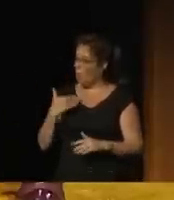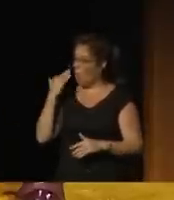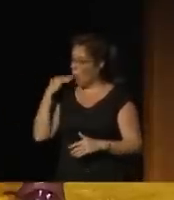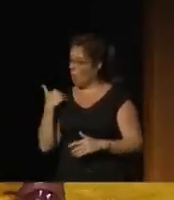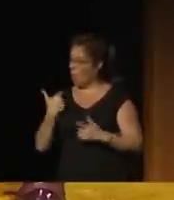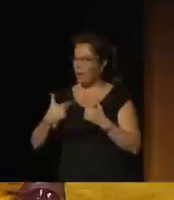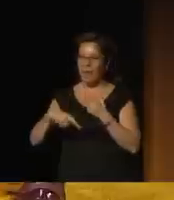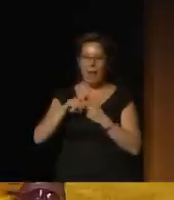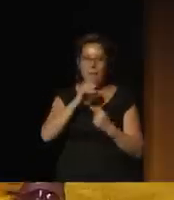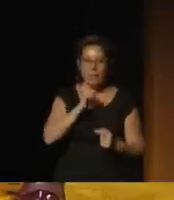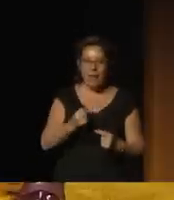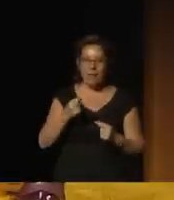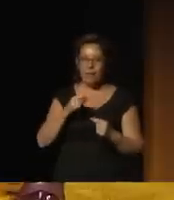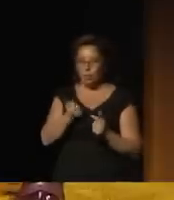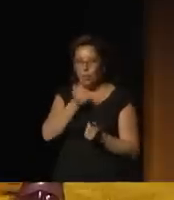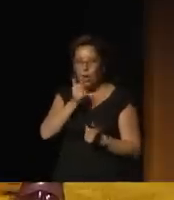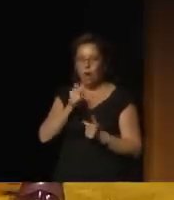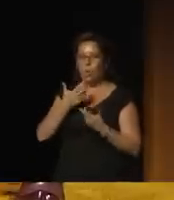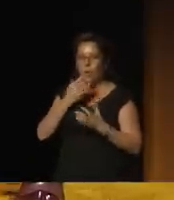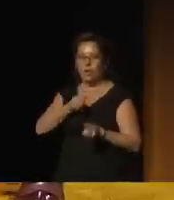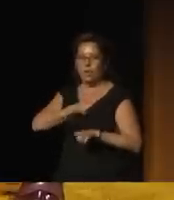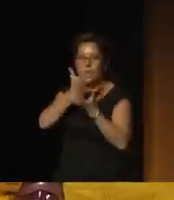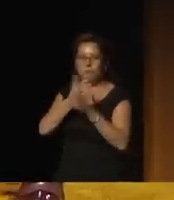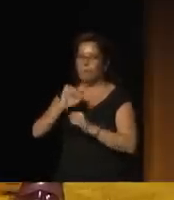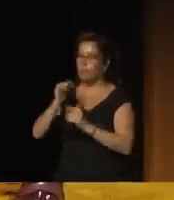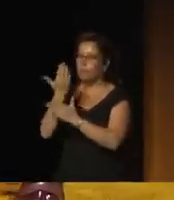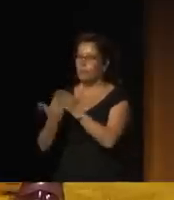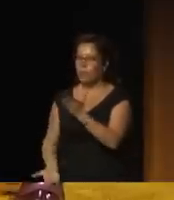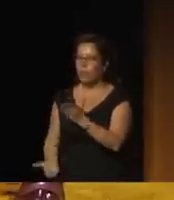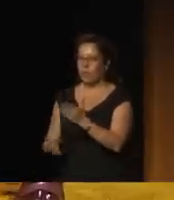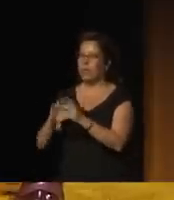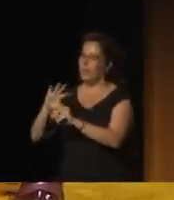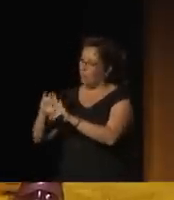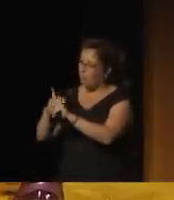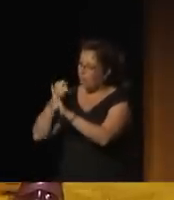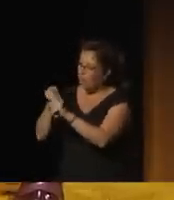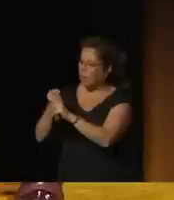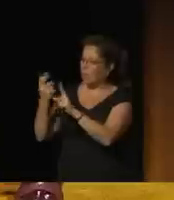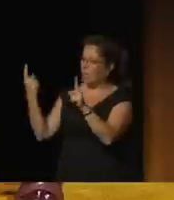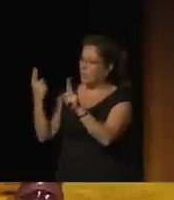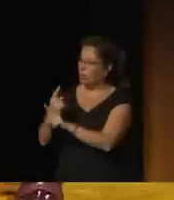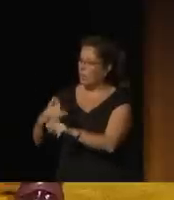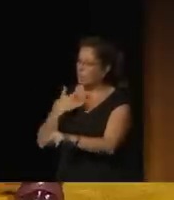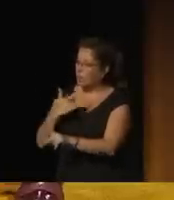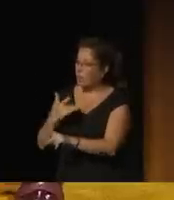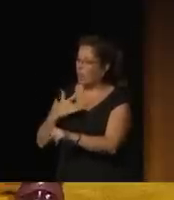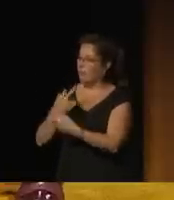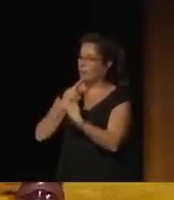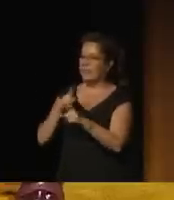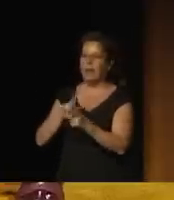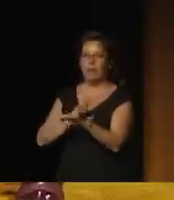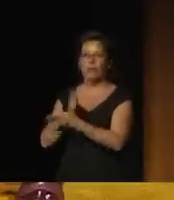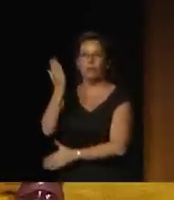story, sharing your story, can actually change and save lives when you tell the truth and you take